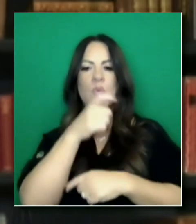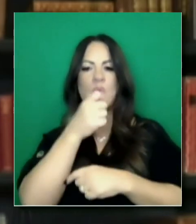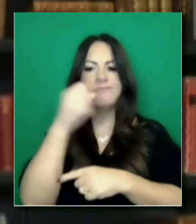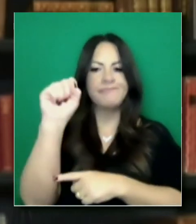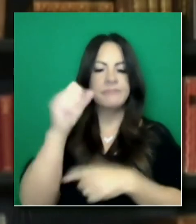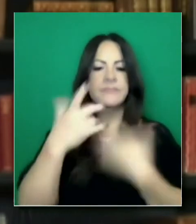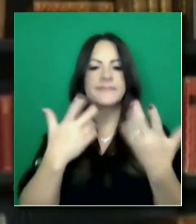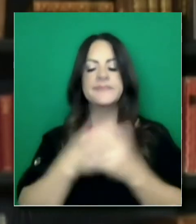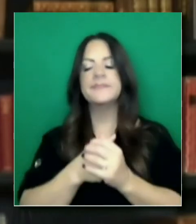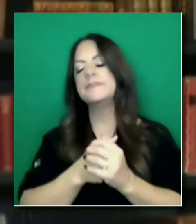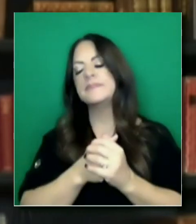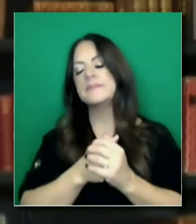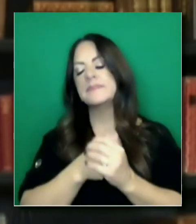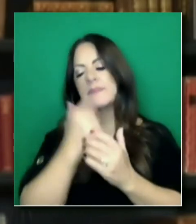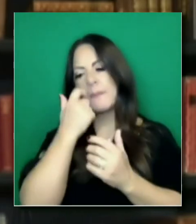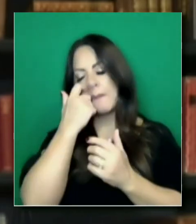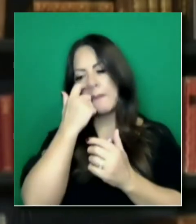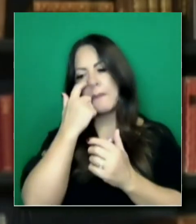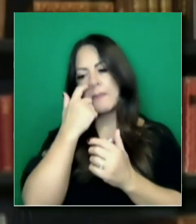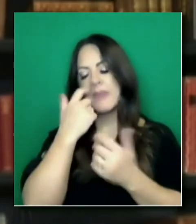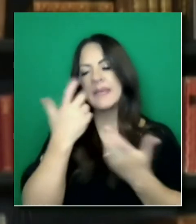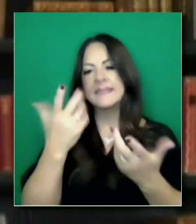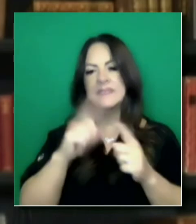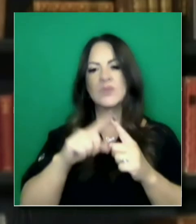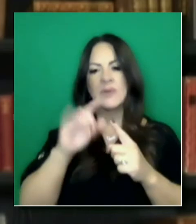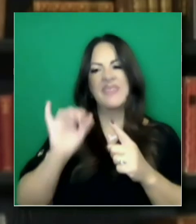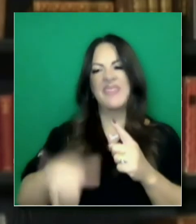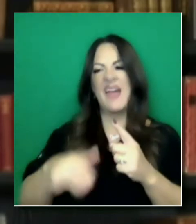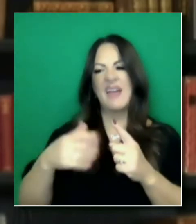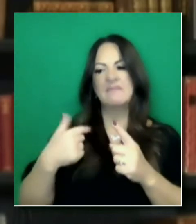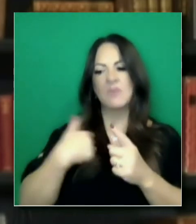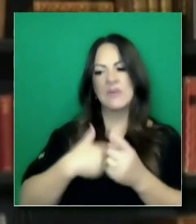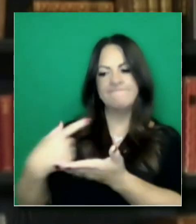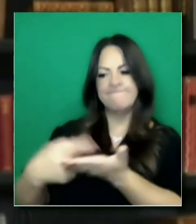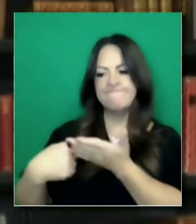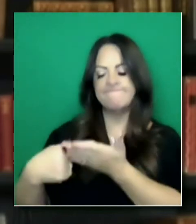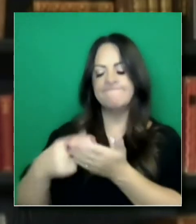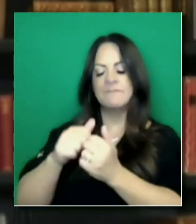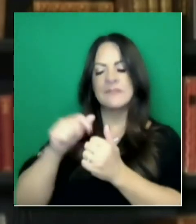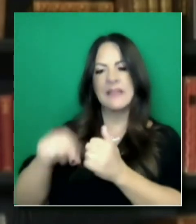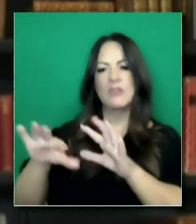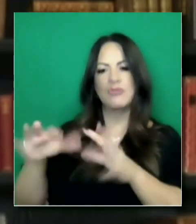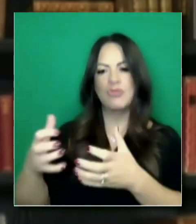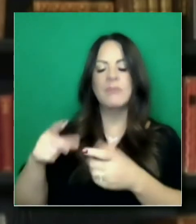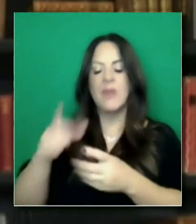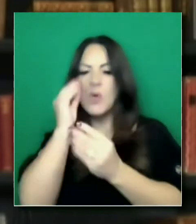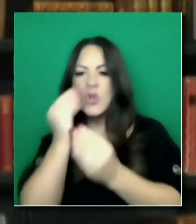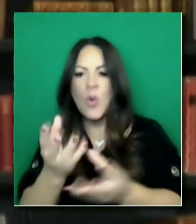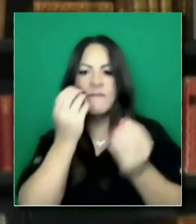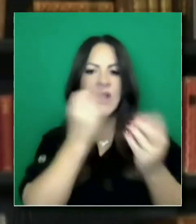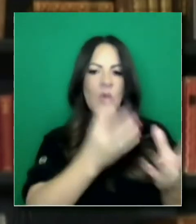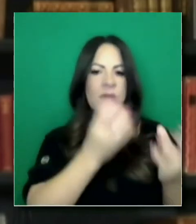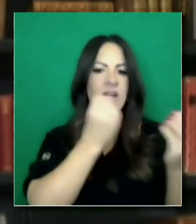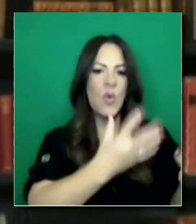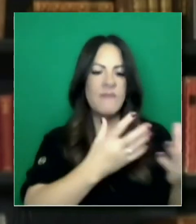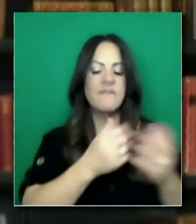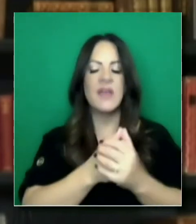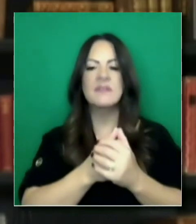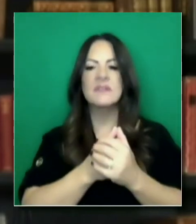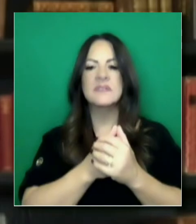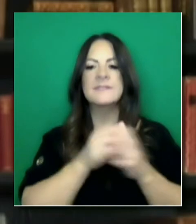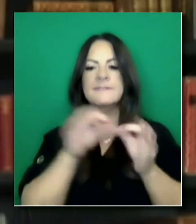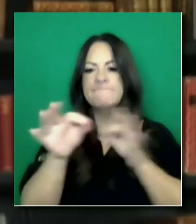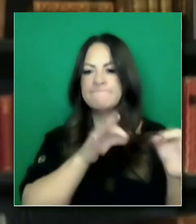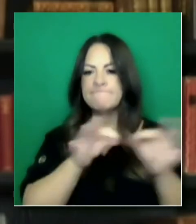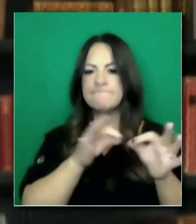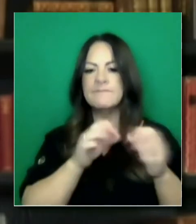advance those. By the way, those work through formally that partnership in terms of those notification requirements and distribution and